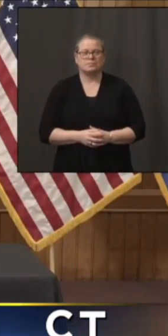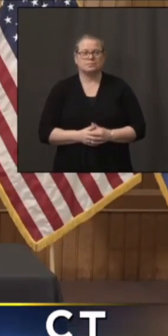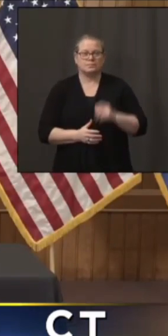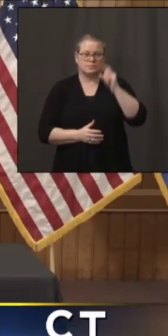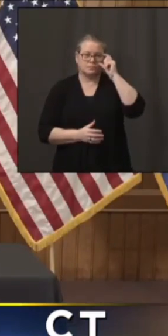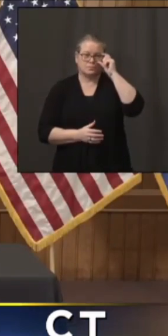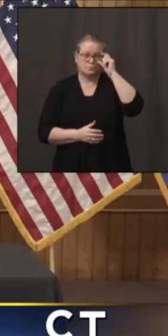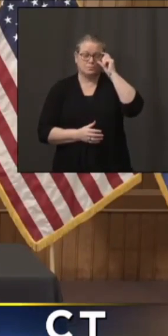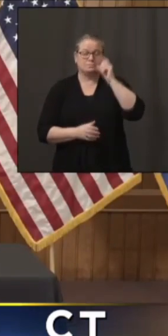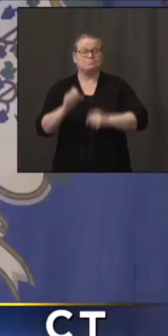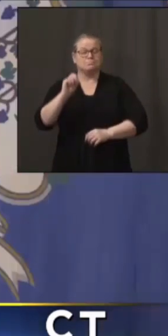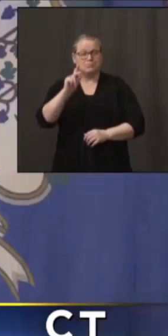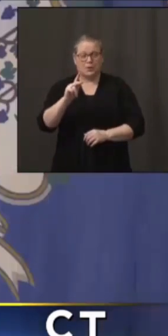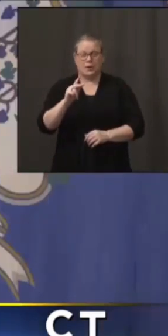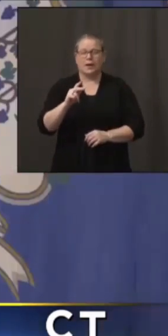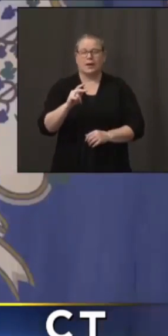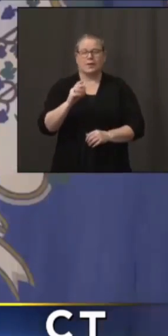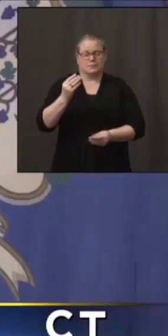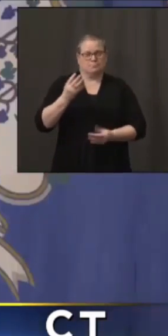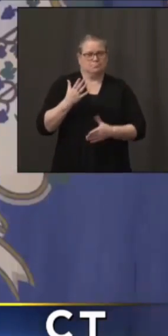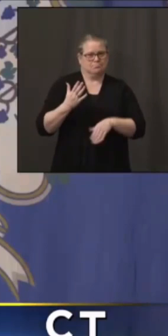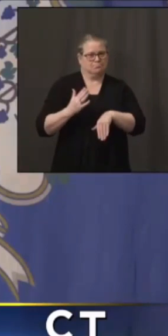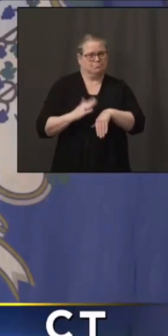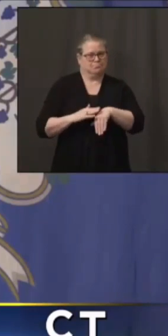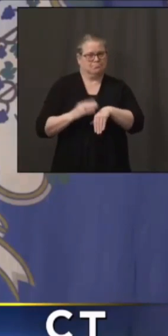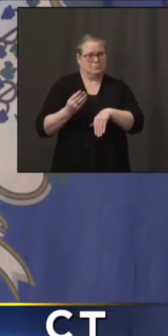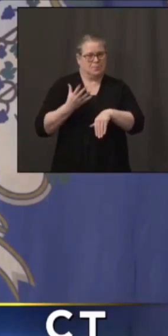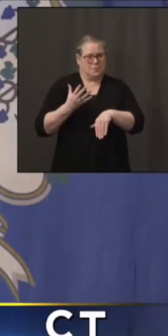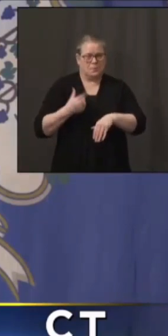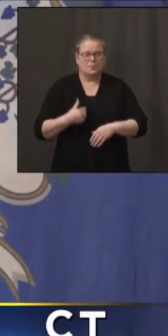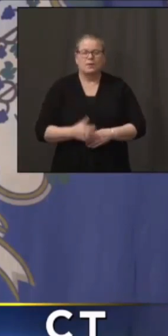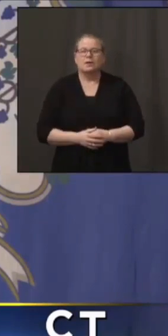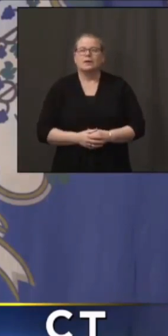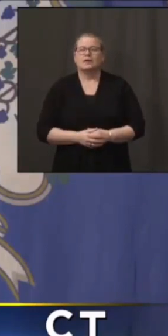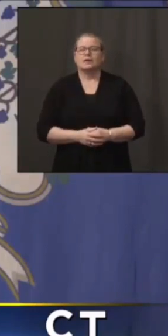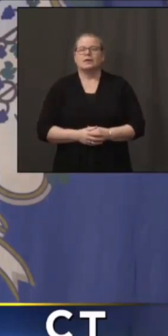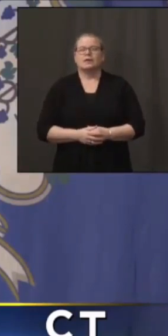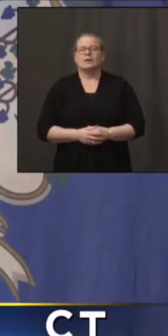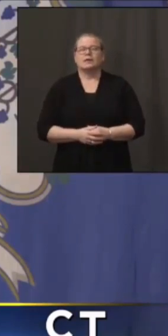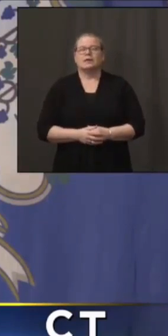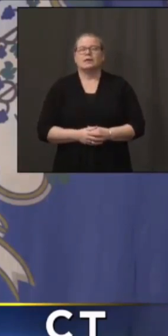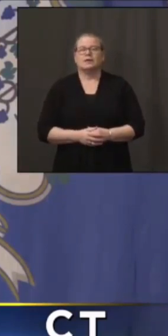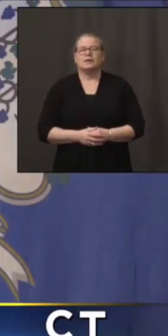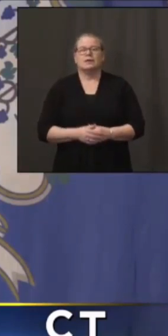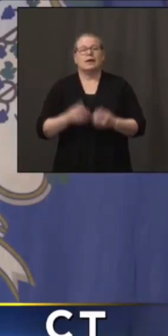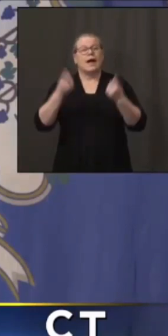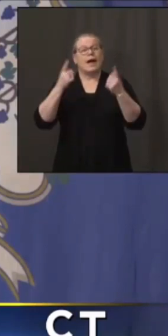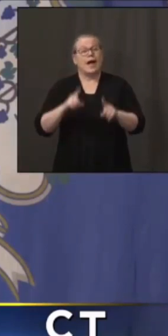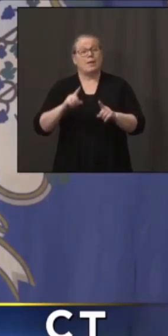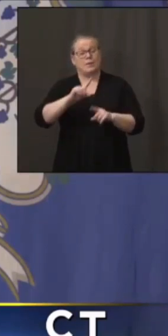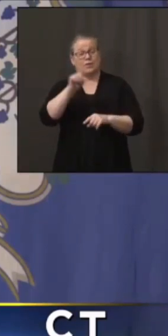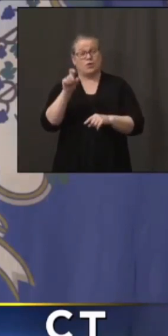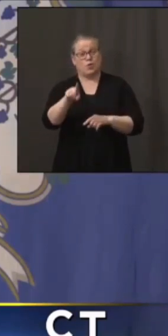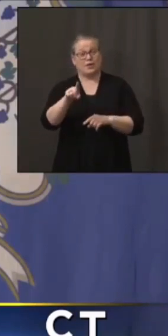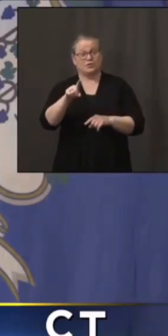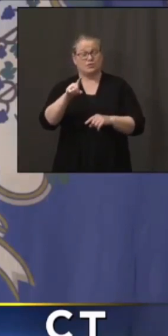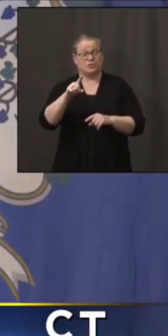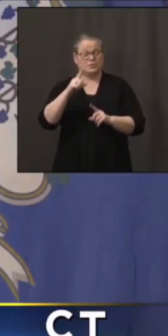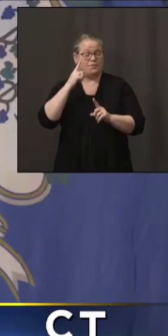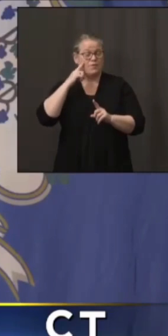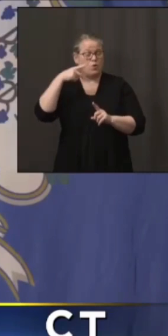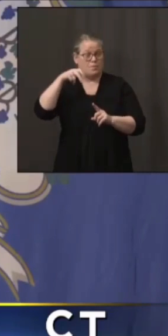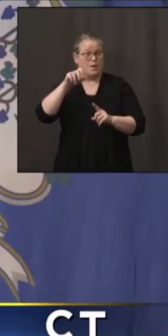All right, I'm getting the signal here. I was struck by Christine's question to Pat Charmel. Pat, thank you for joining